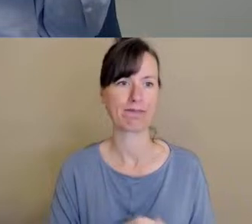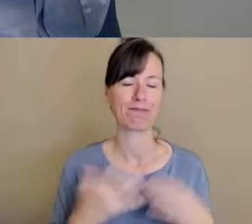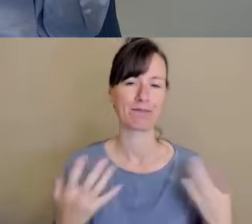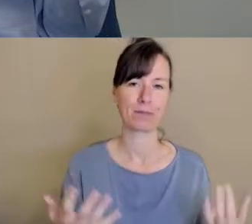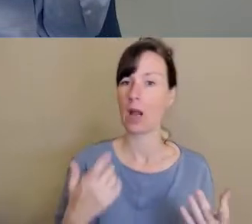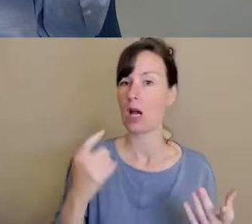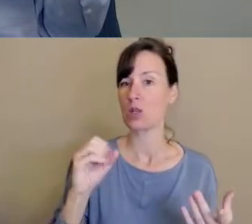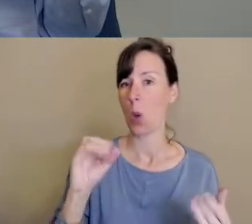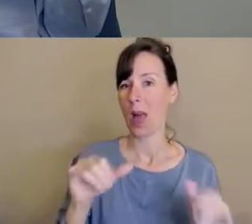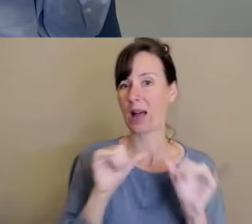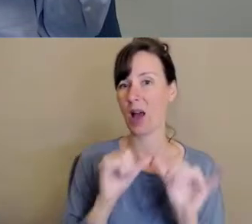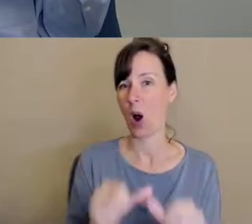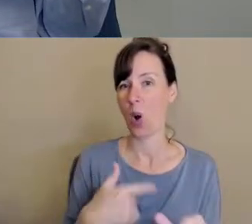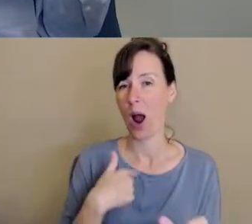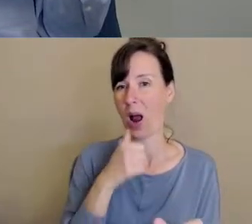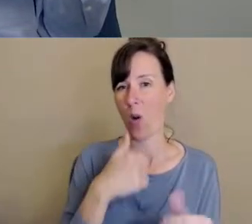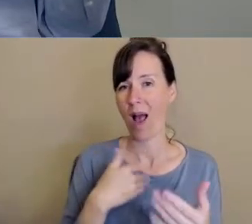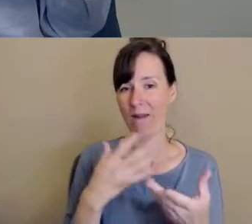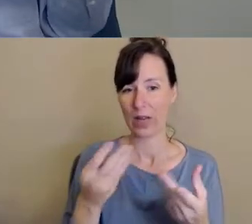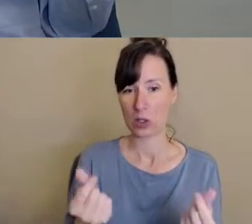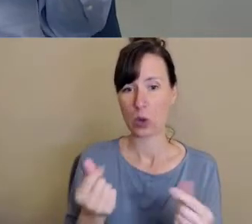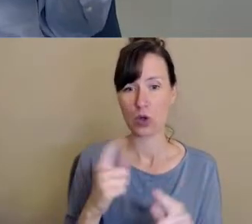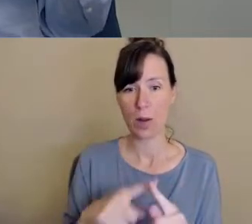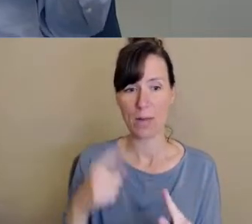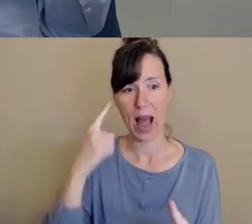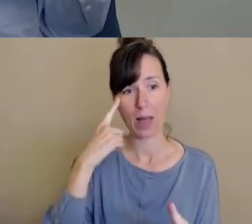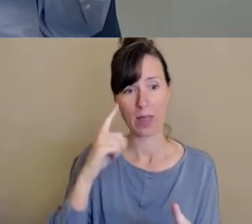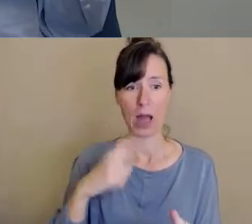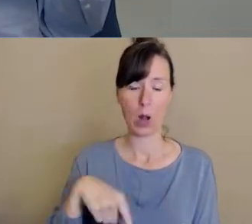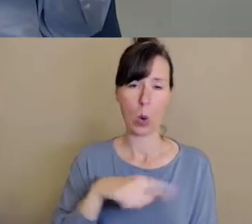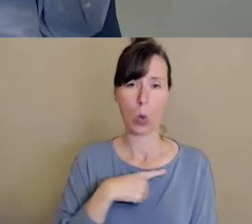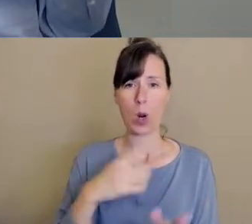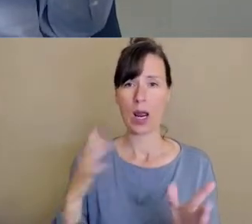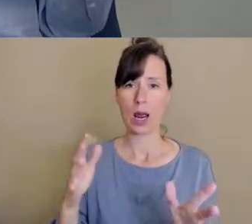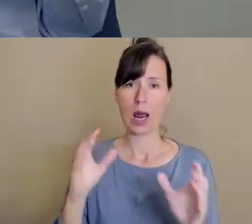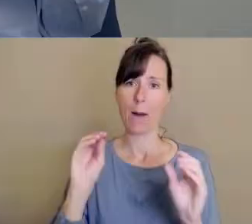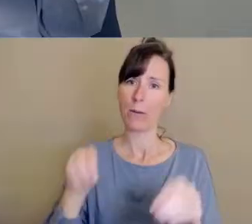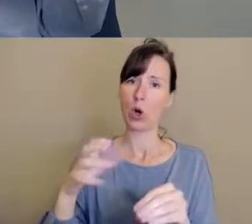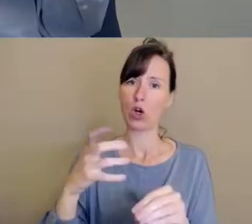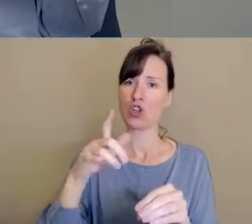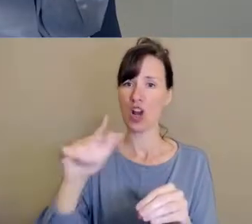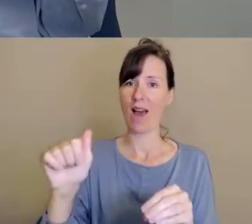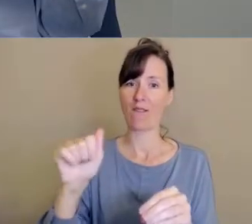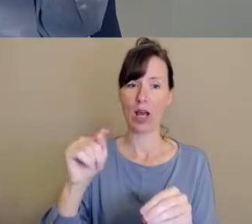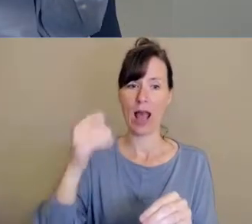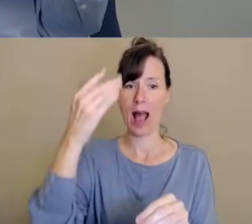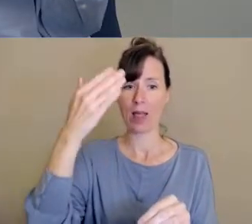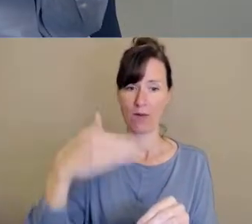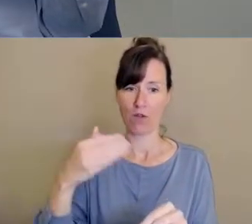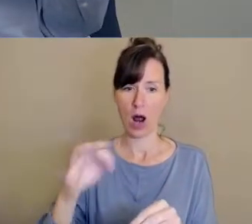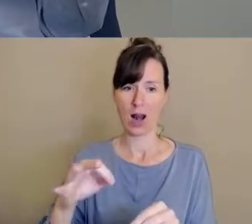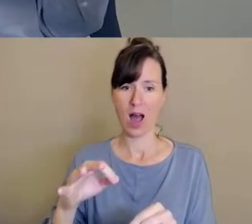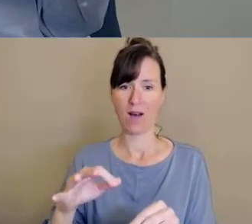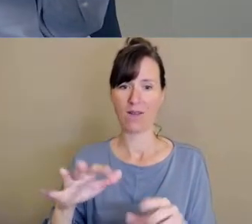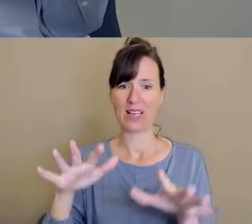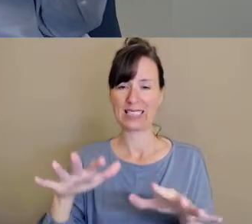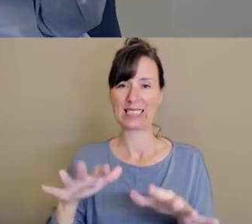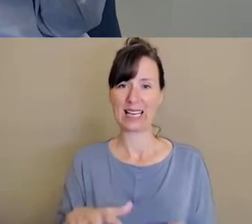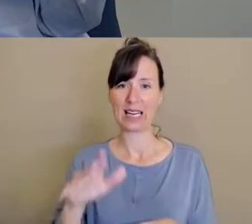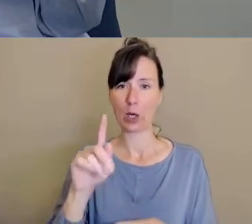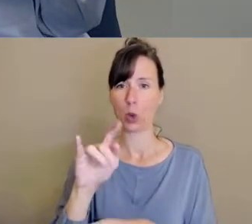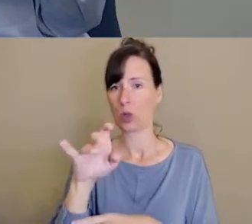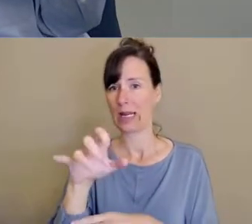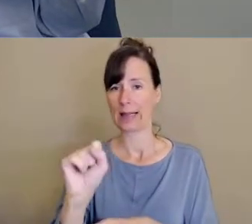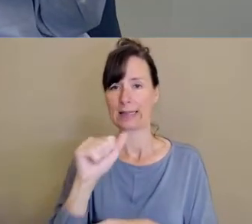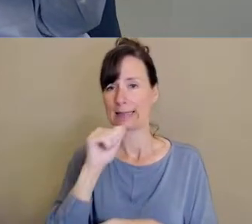we've positioned Cheverly to be on the forefront of sinking in utilities is not acceptable. Okay. But we're going to